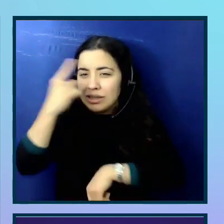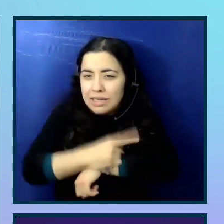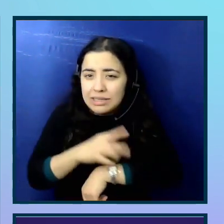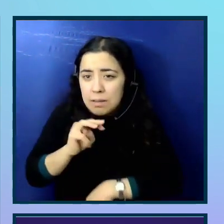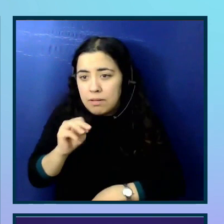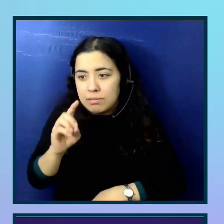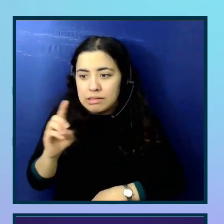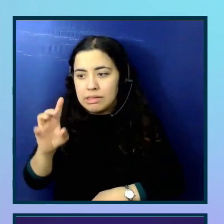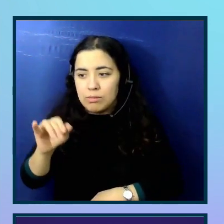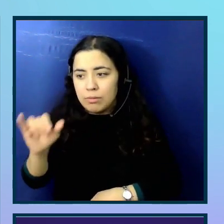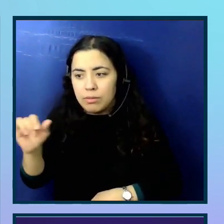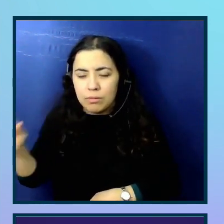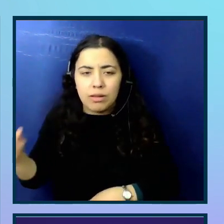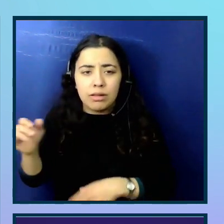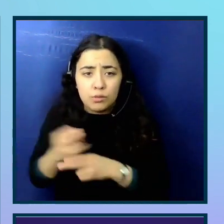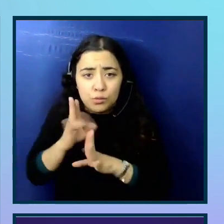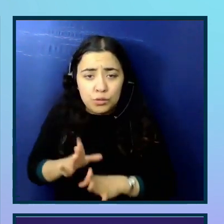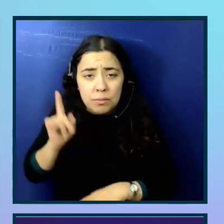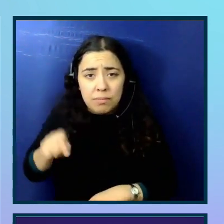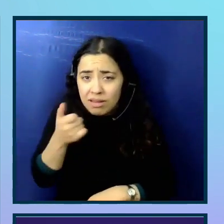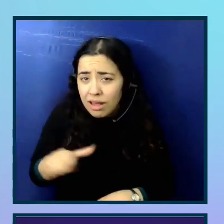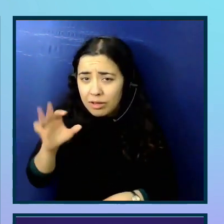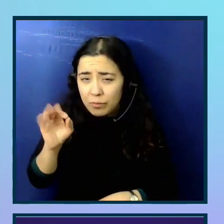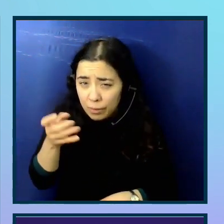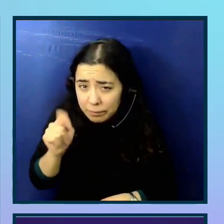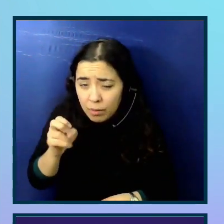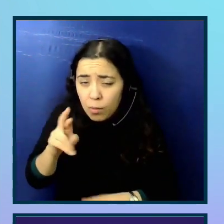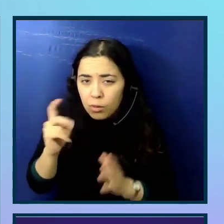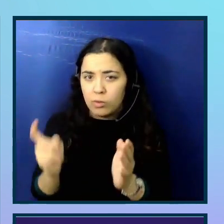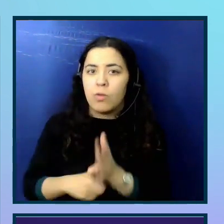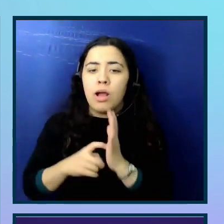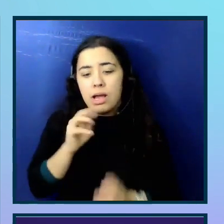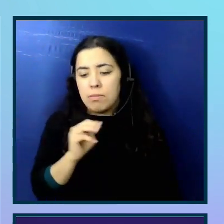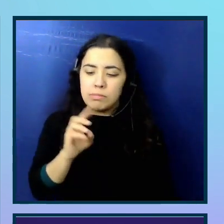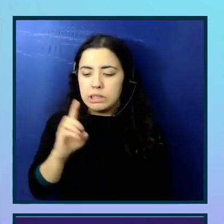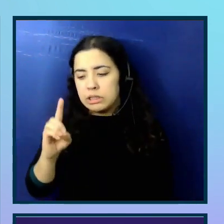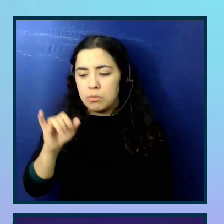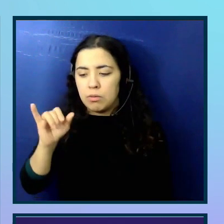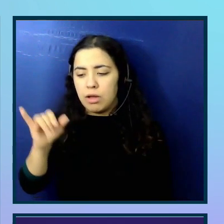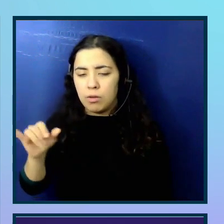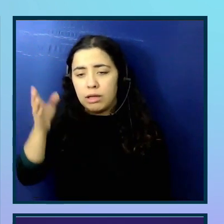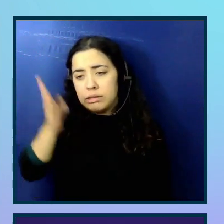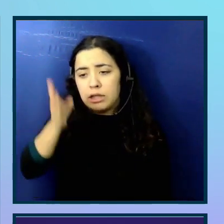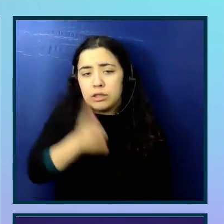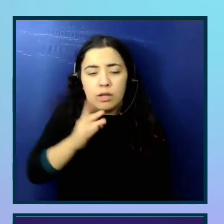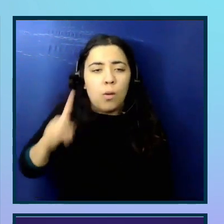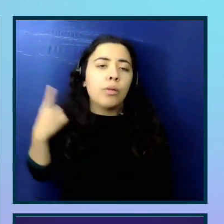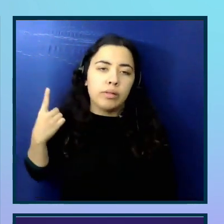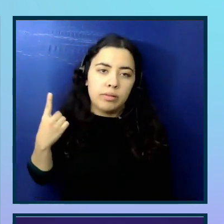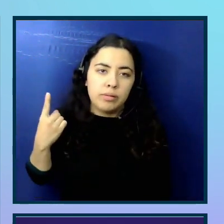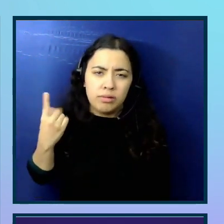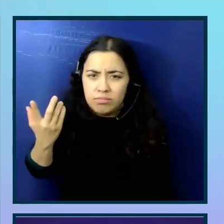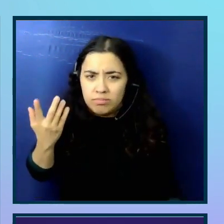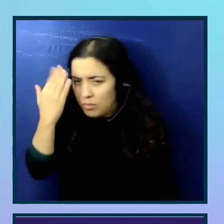your user send in any format, or does it have to rigidly be MMDDYYY with slashes, only slashes? Why not?